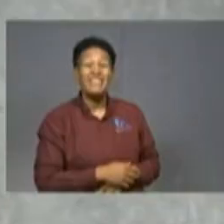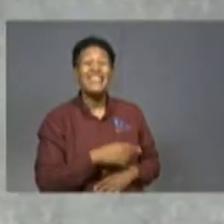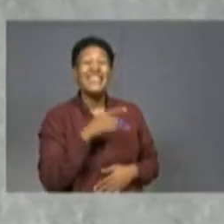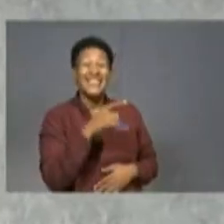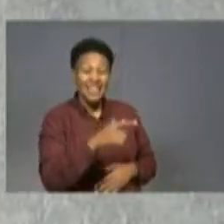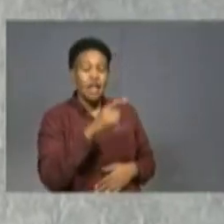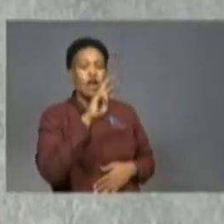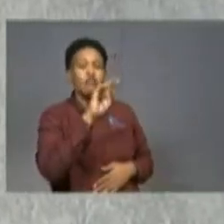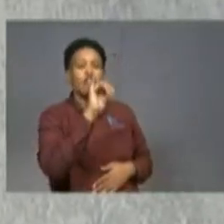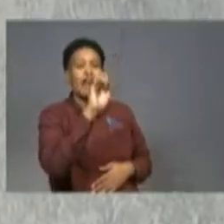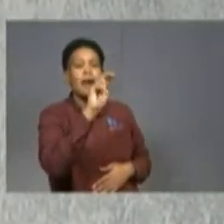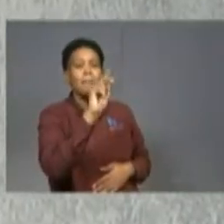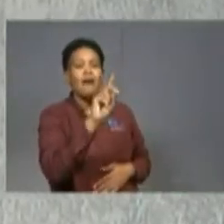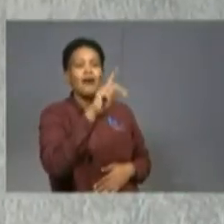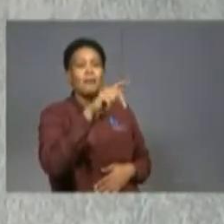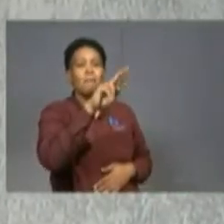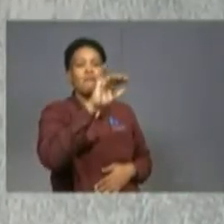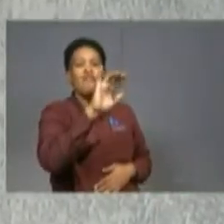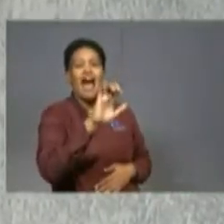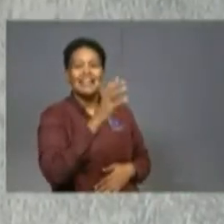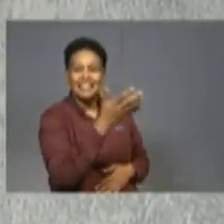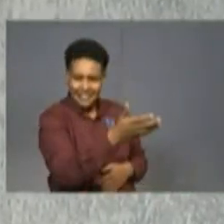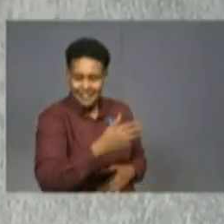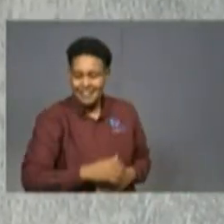and Raymond Price.